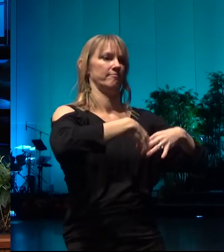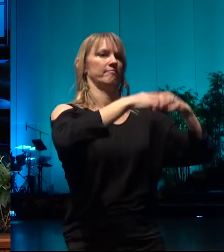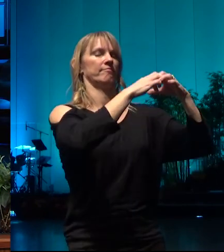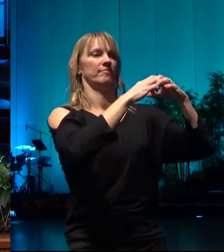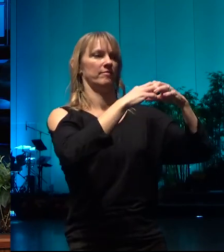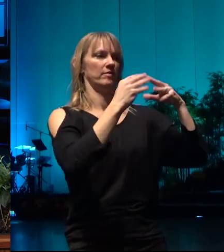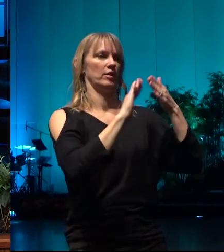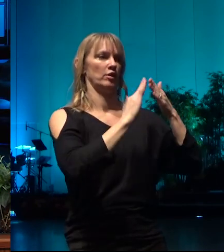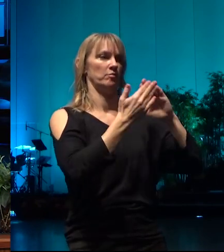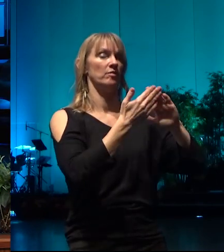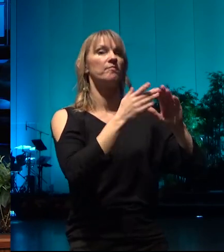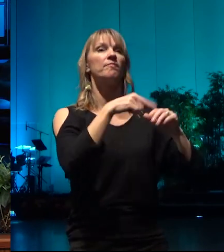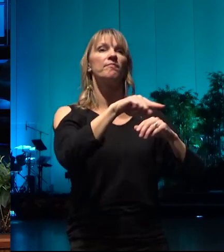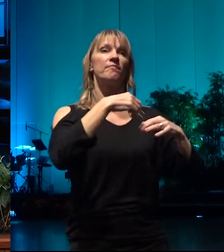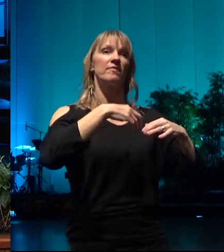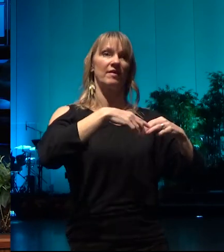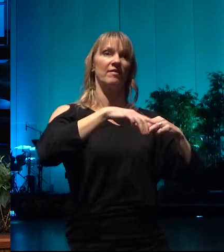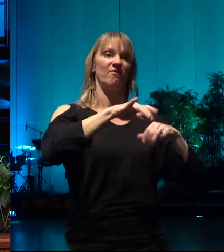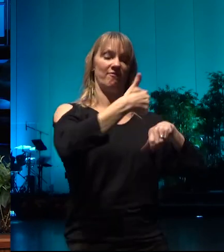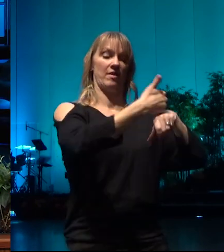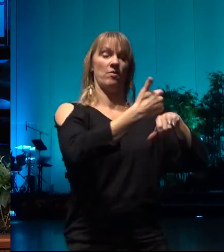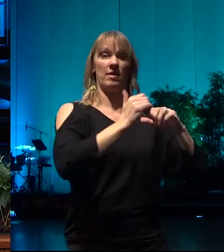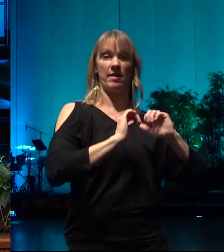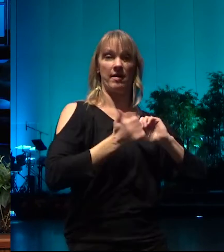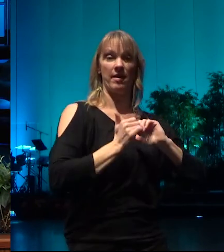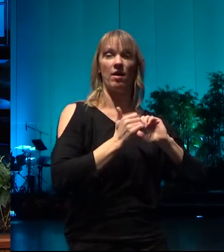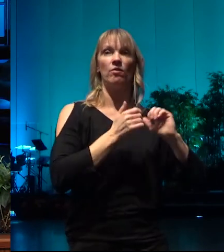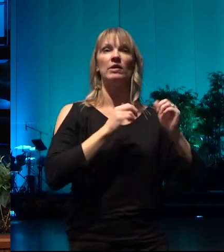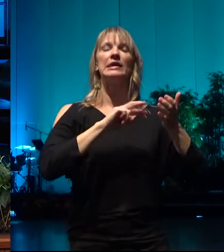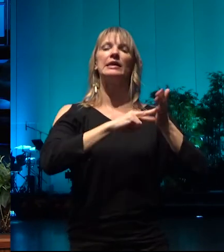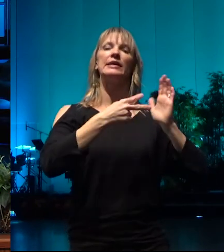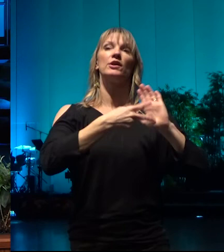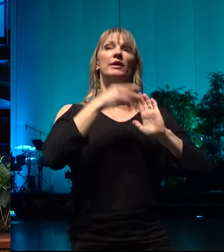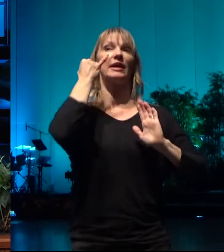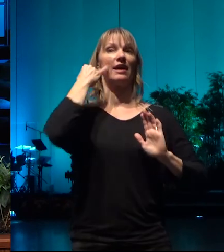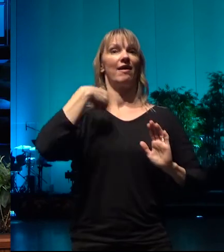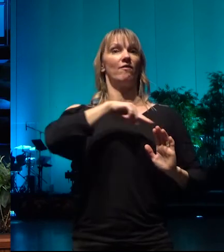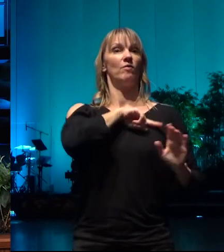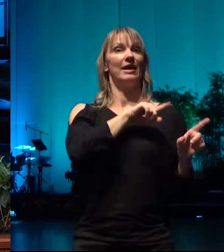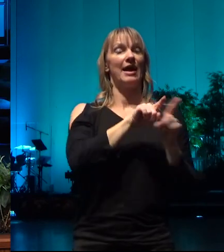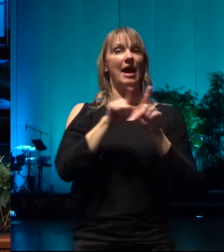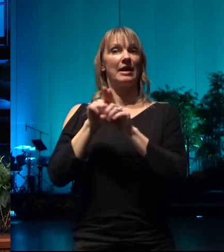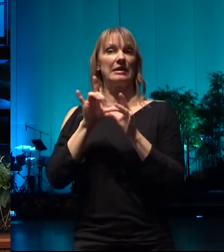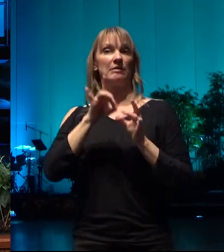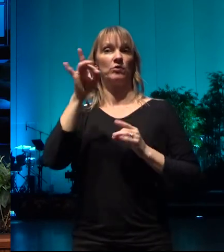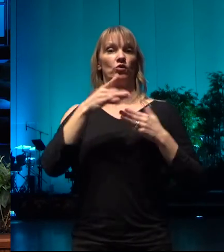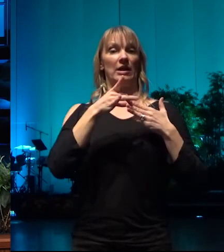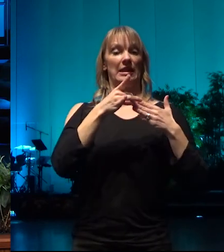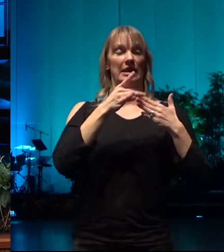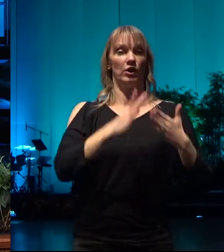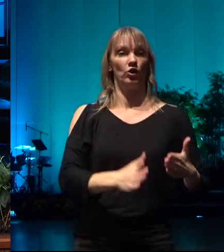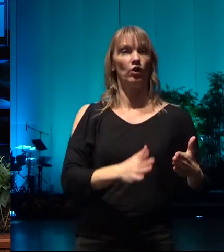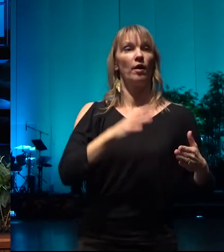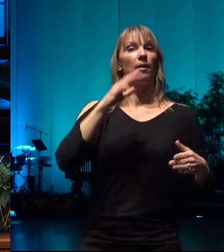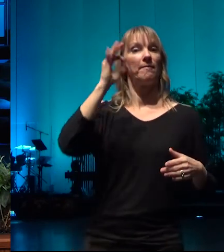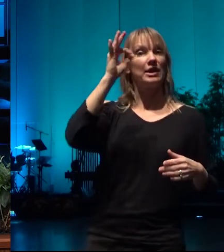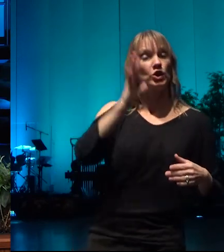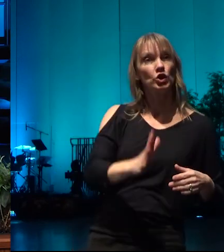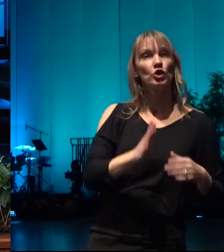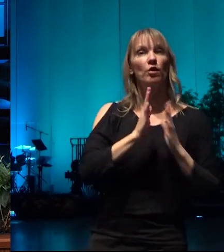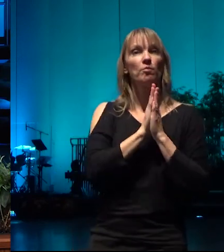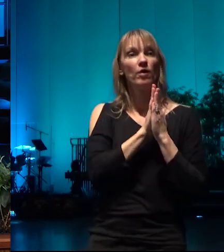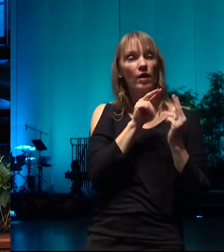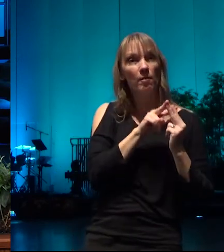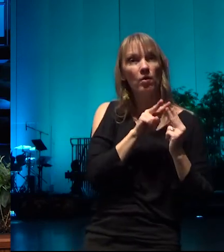the community. Founded it in an intention that if we as a spiritual leader in the church, the ministers,